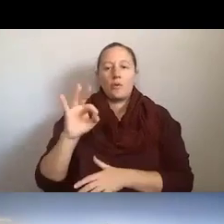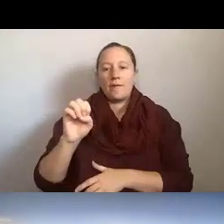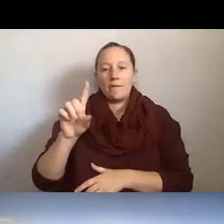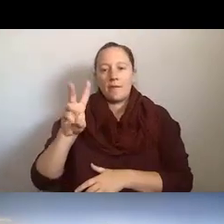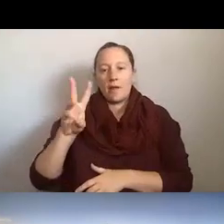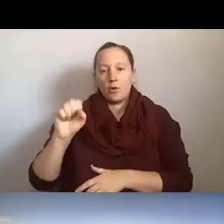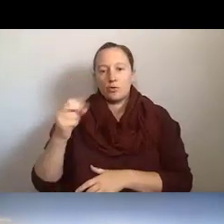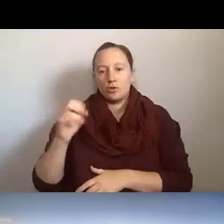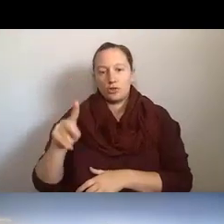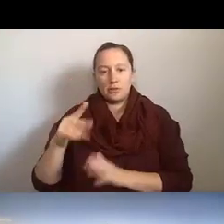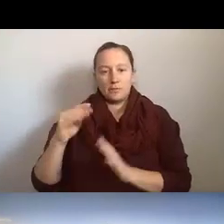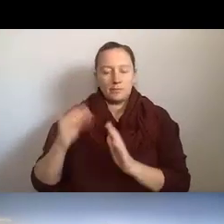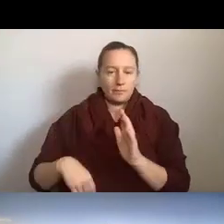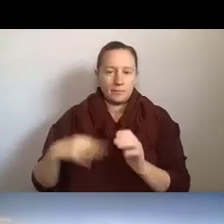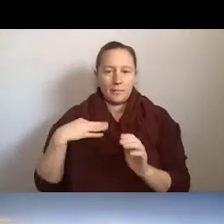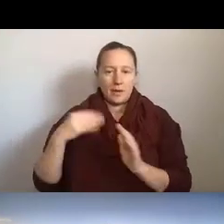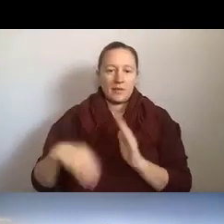Next.